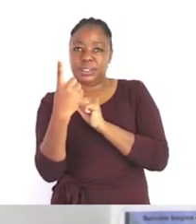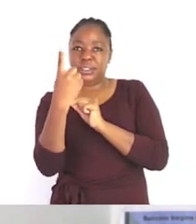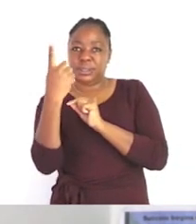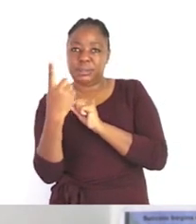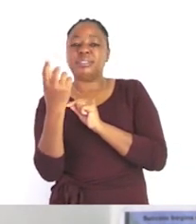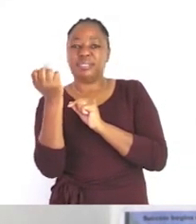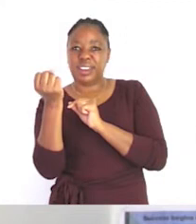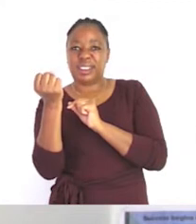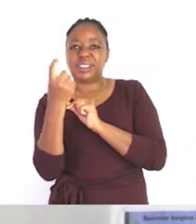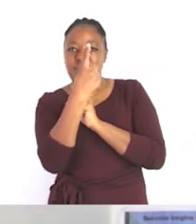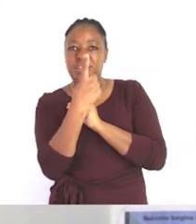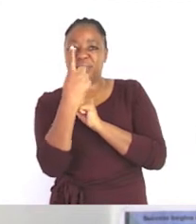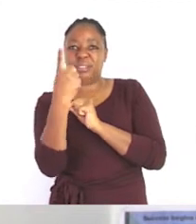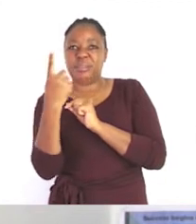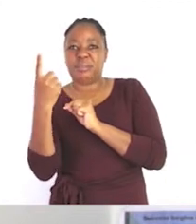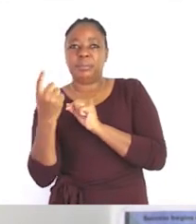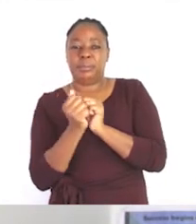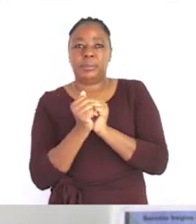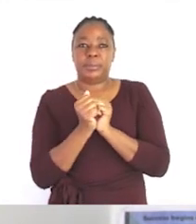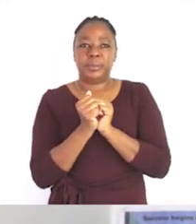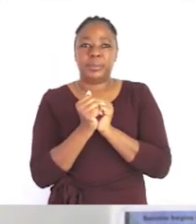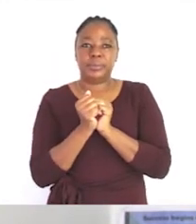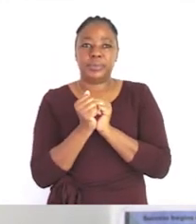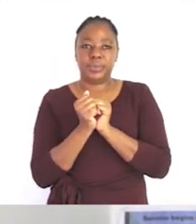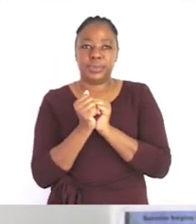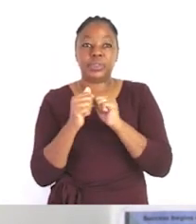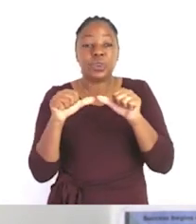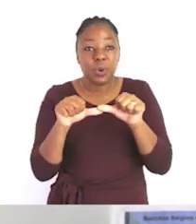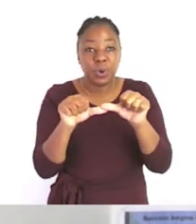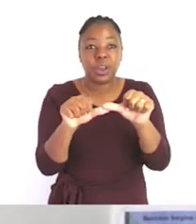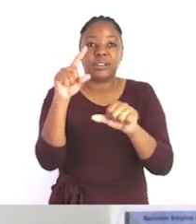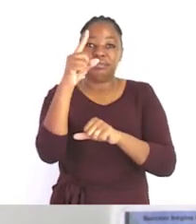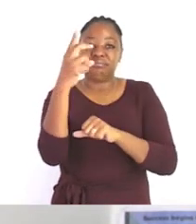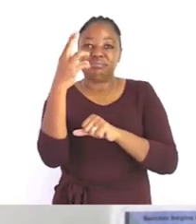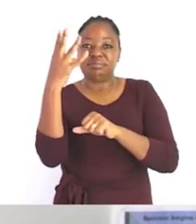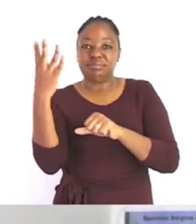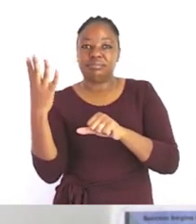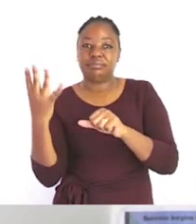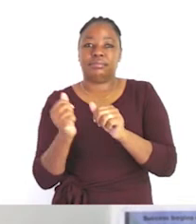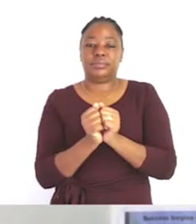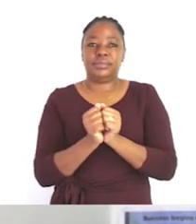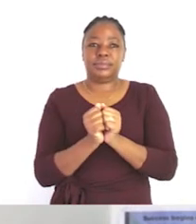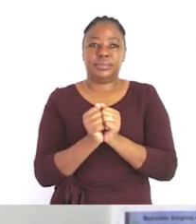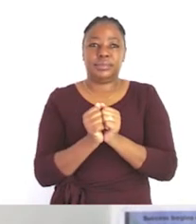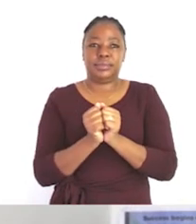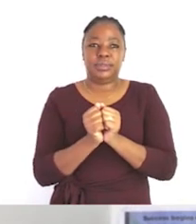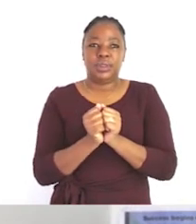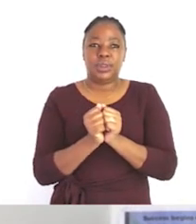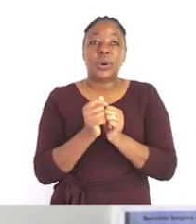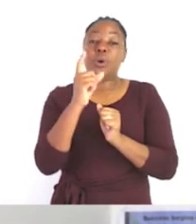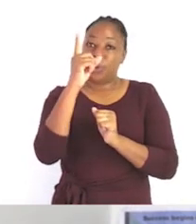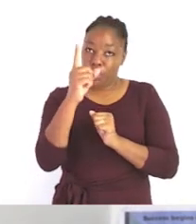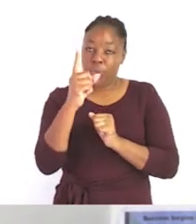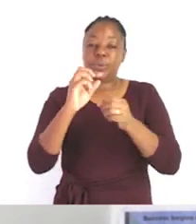1, and 1. So if we were to count on using what we know as one number, we